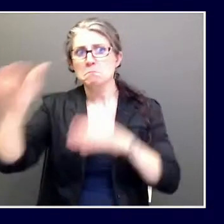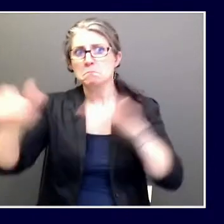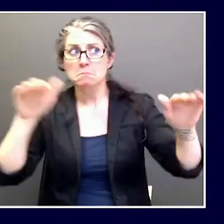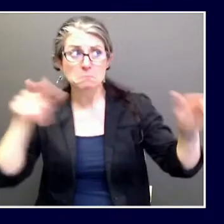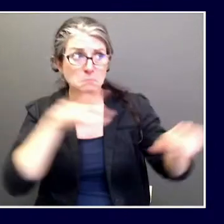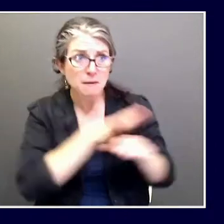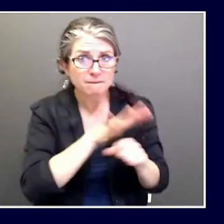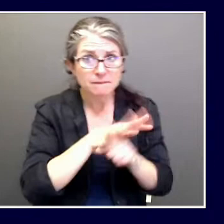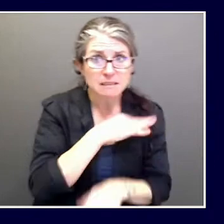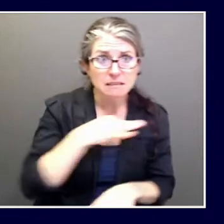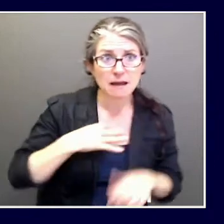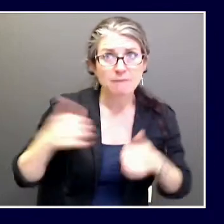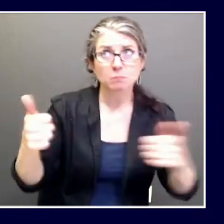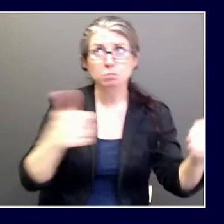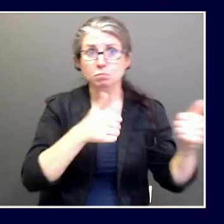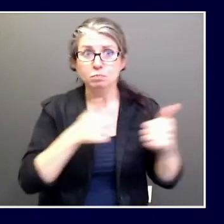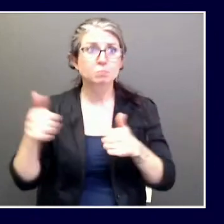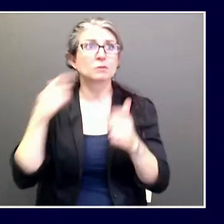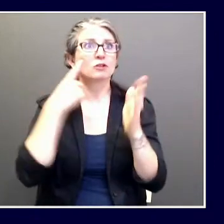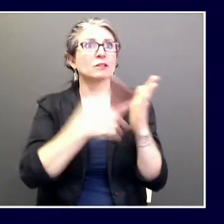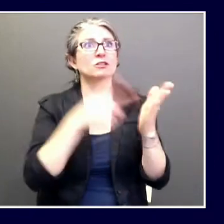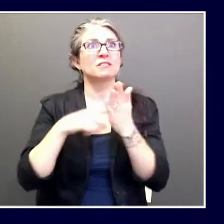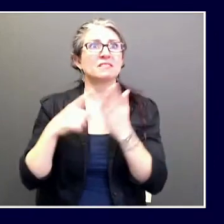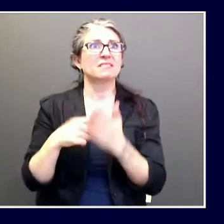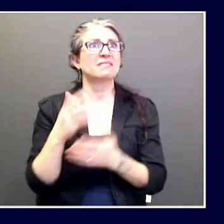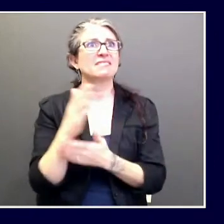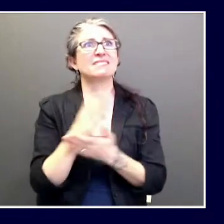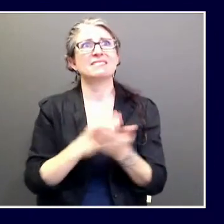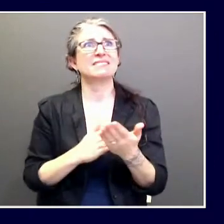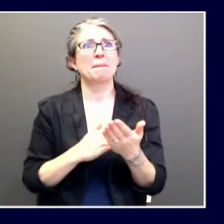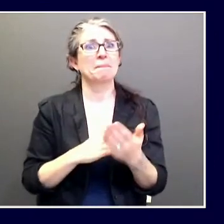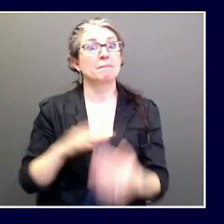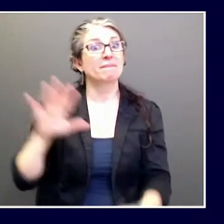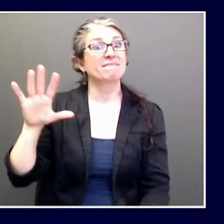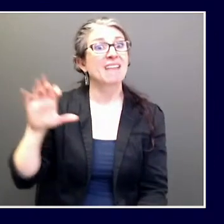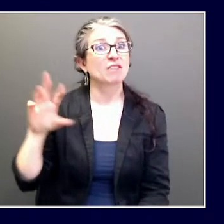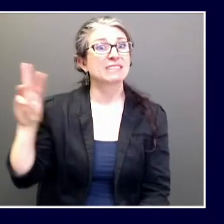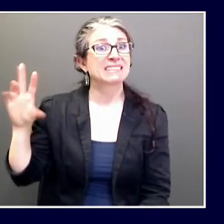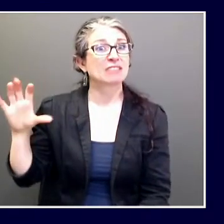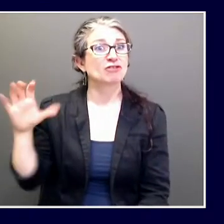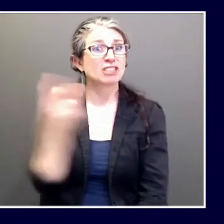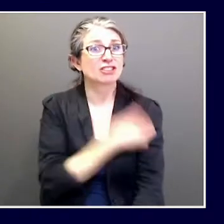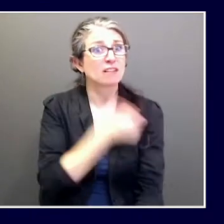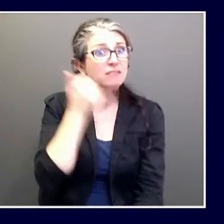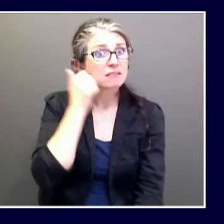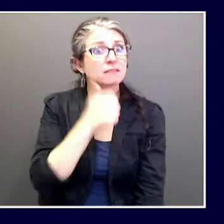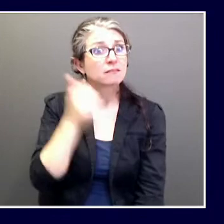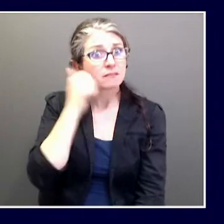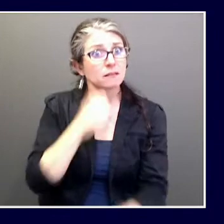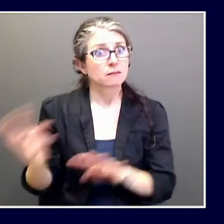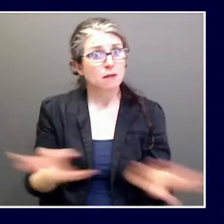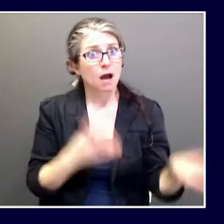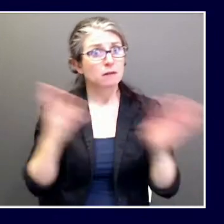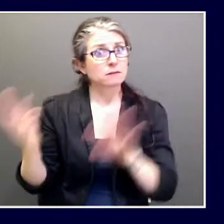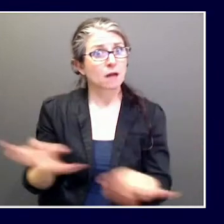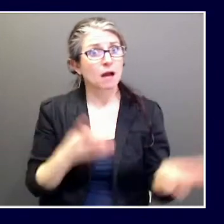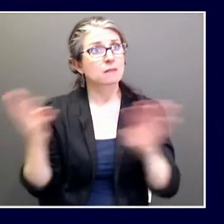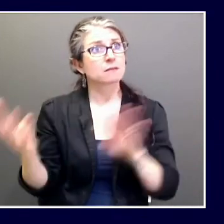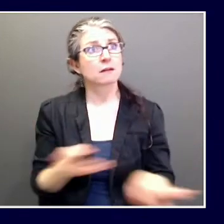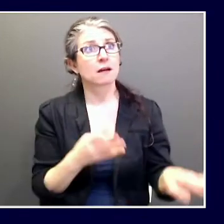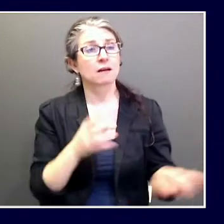600, 700 shots per day. It's a site that people know. It's a site that's remained open. We're working to see if we can find